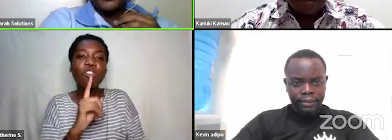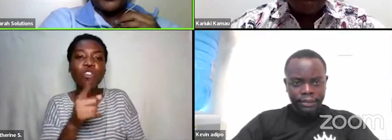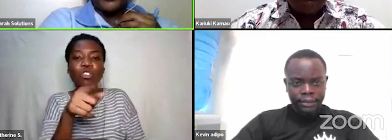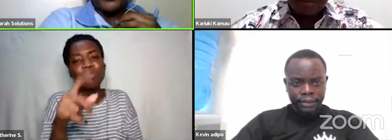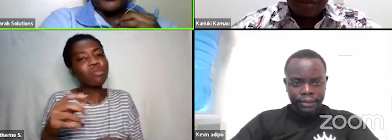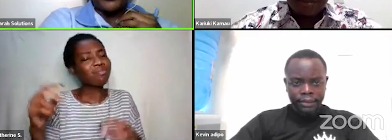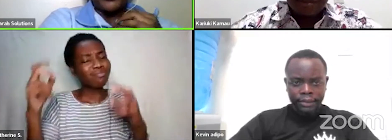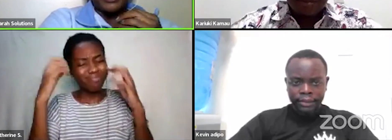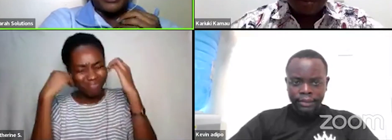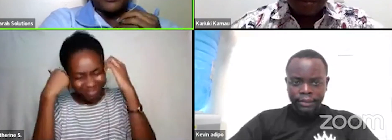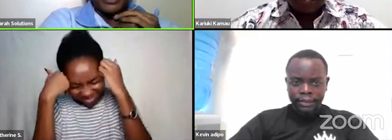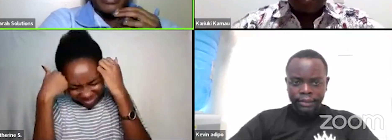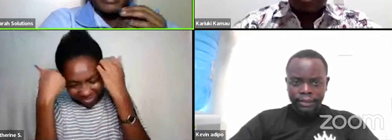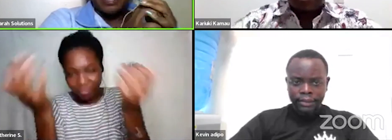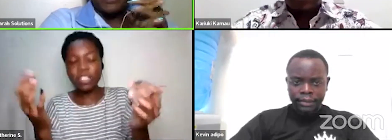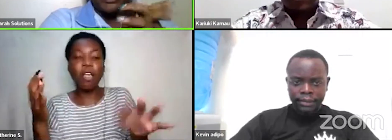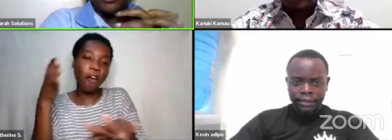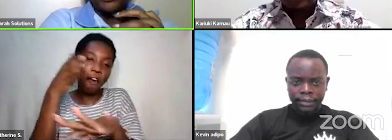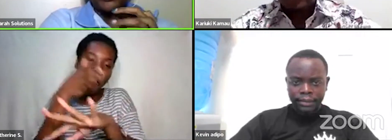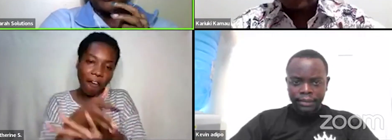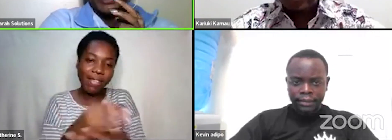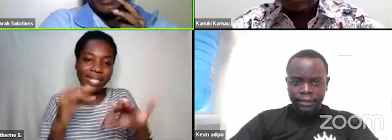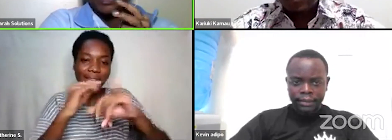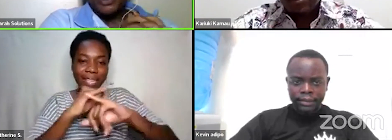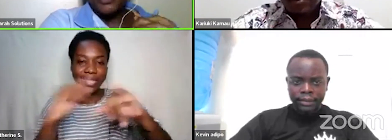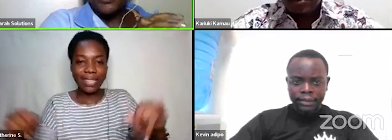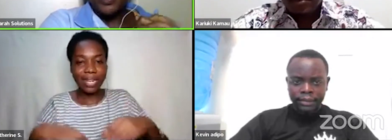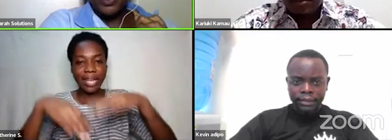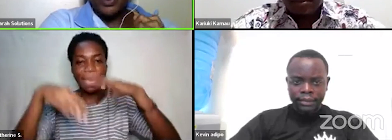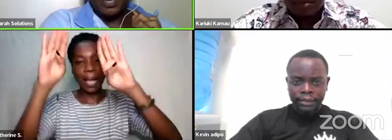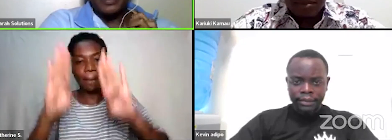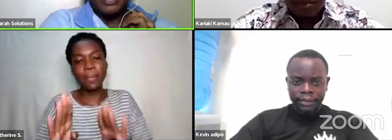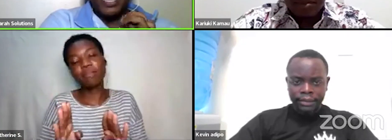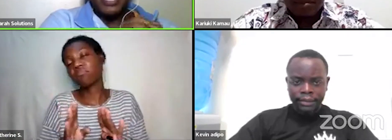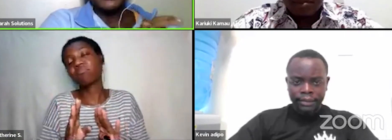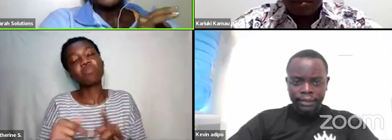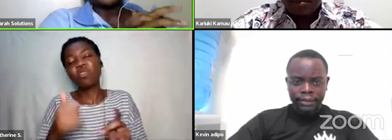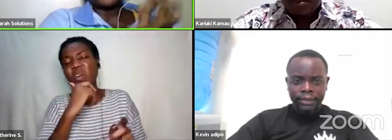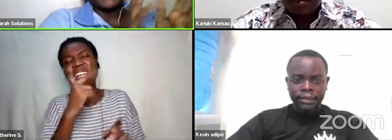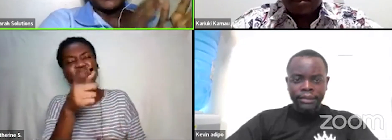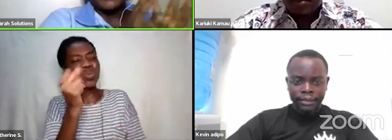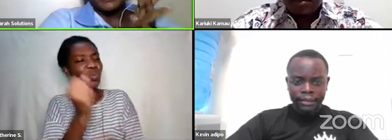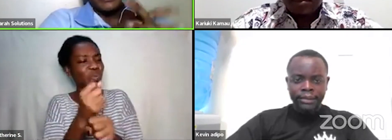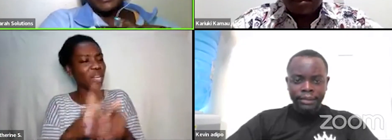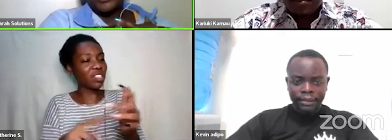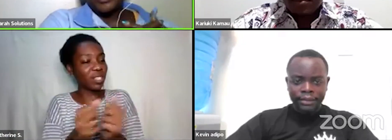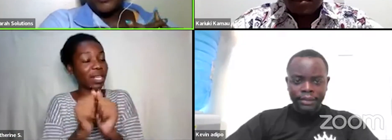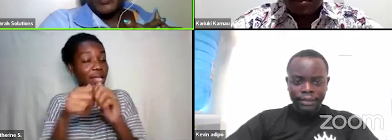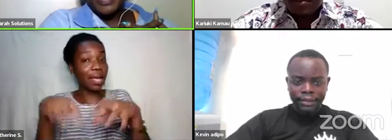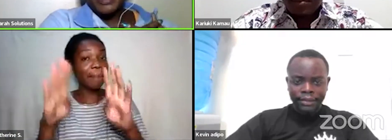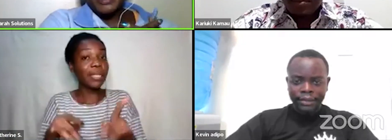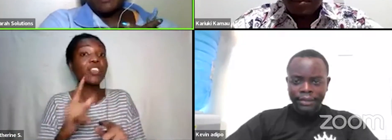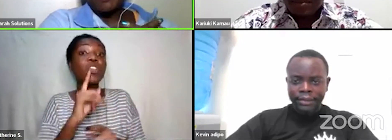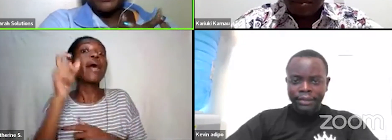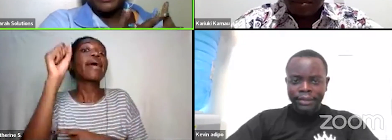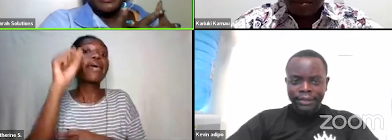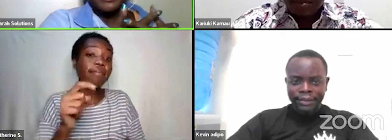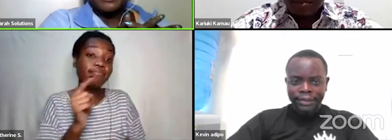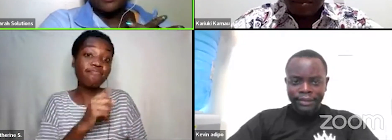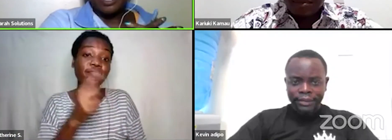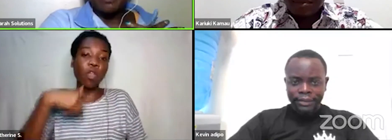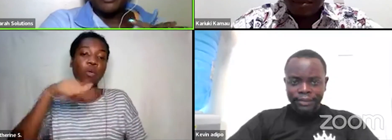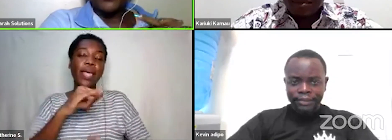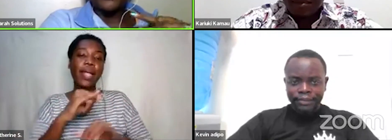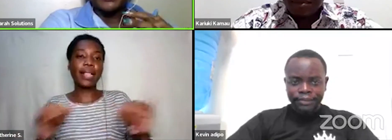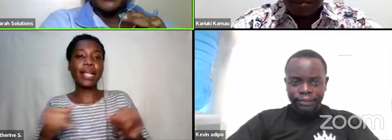your clean carpet or wondering what to do with your carpet, right? So yes, they are called WeClean. They have a machine